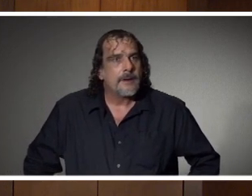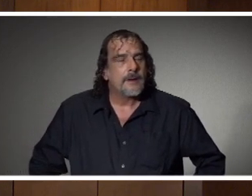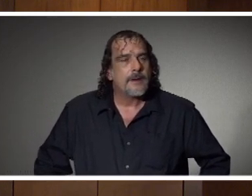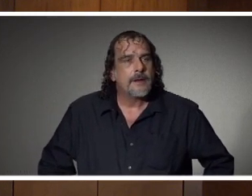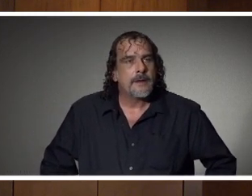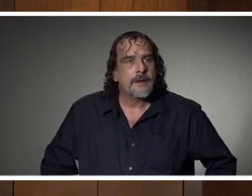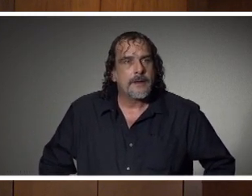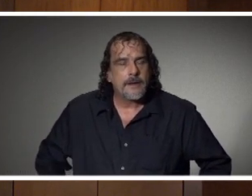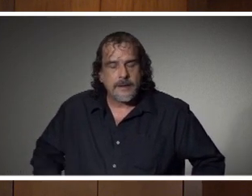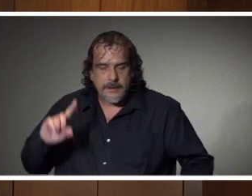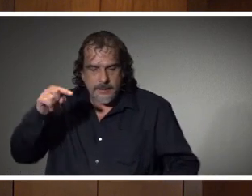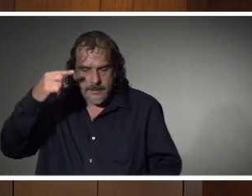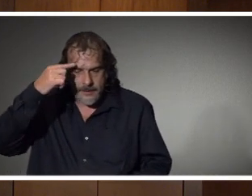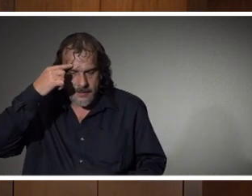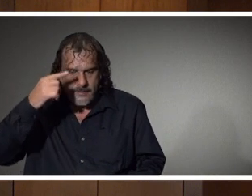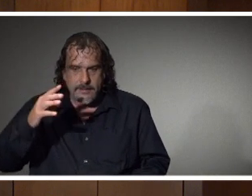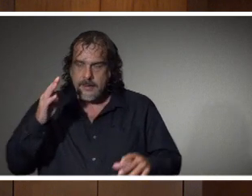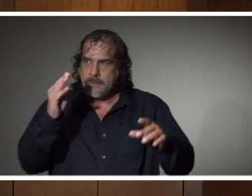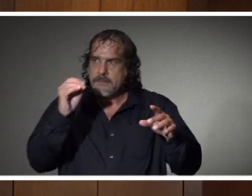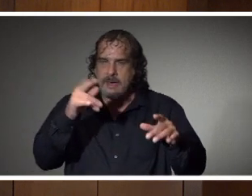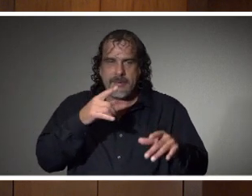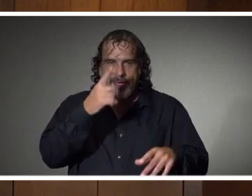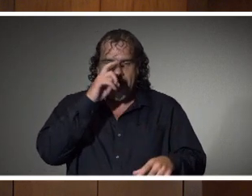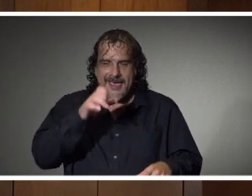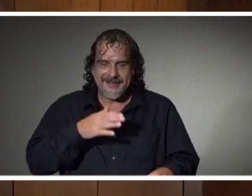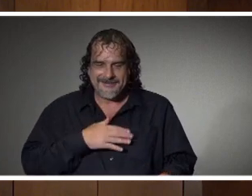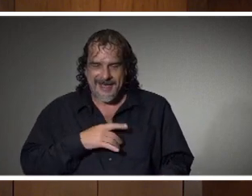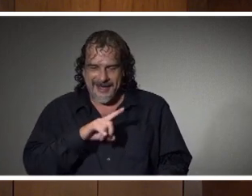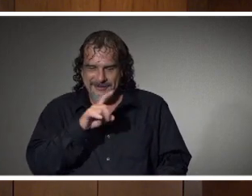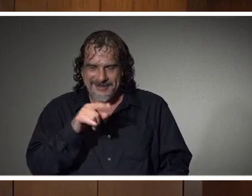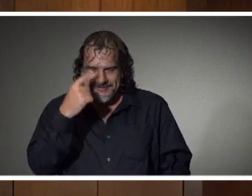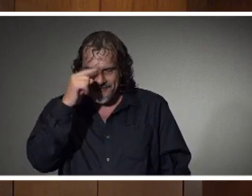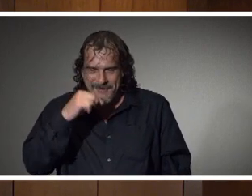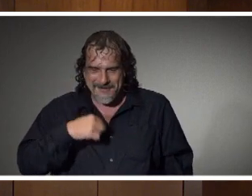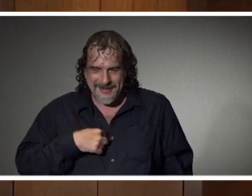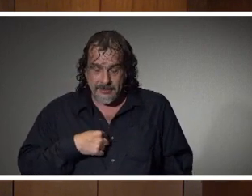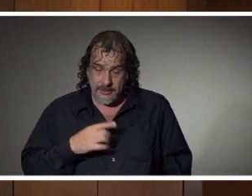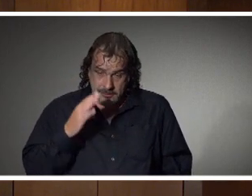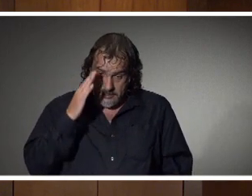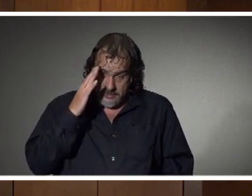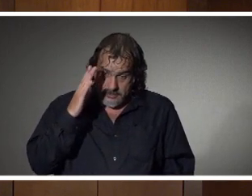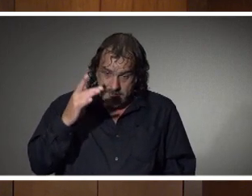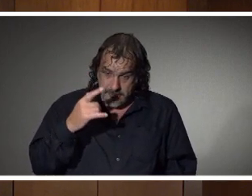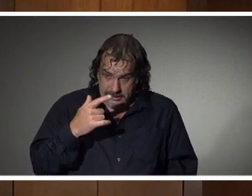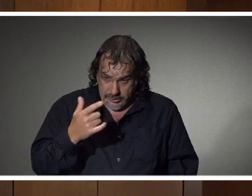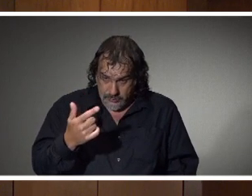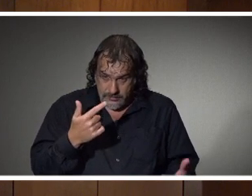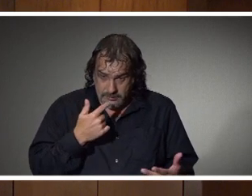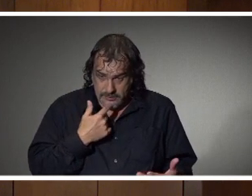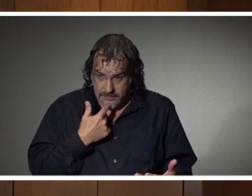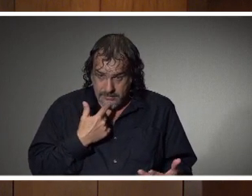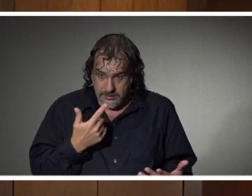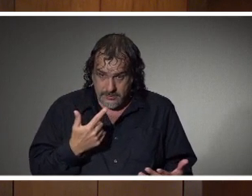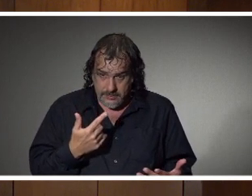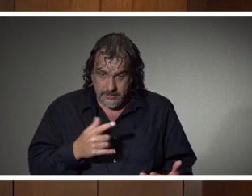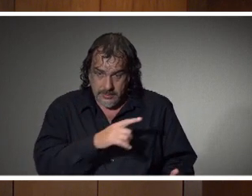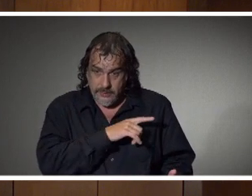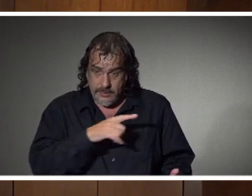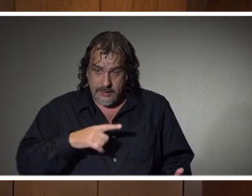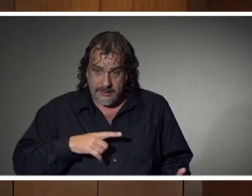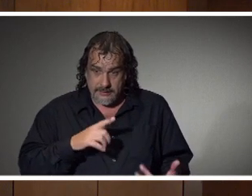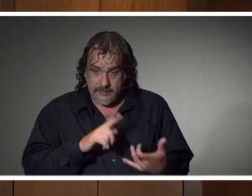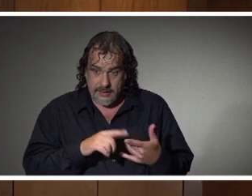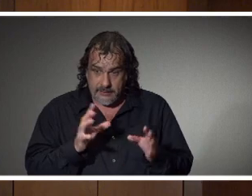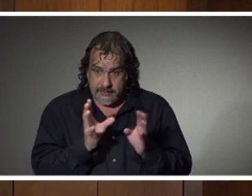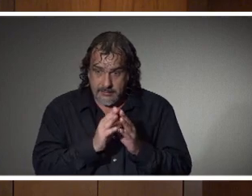Hey, Governor. Bobby actually asked my question as well. Can you touch on the legislative session? You